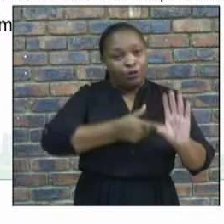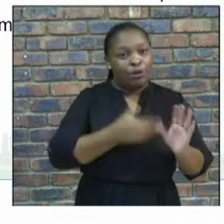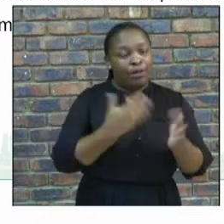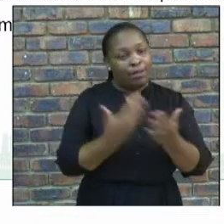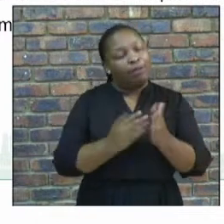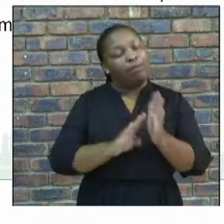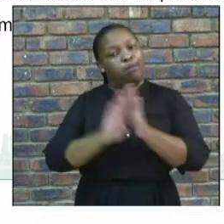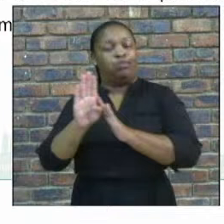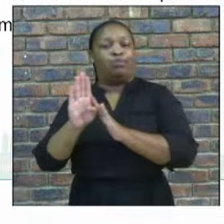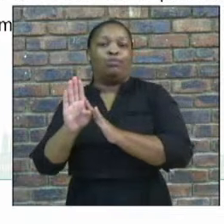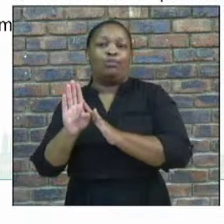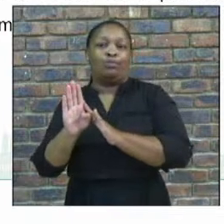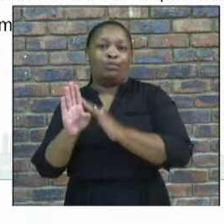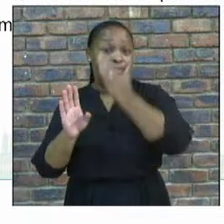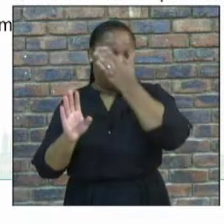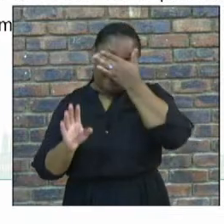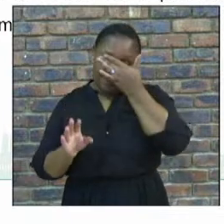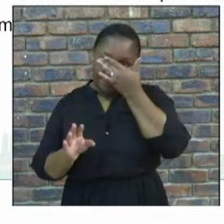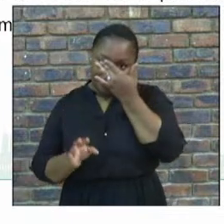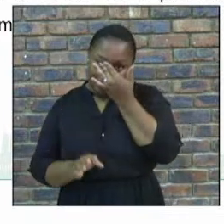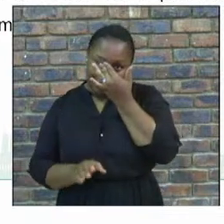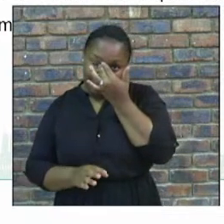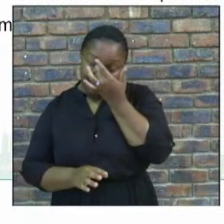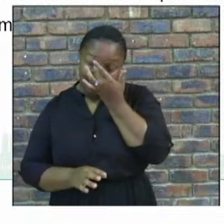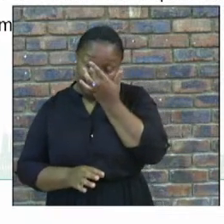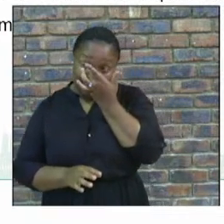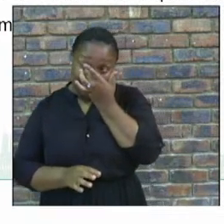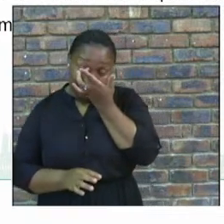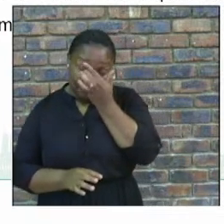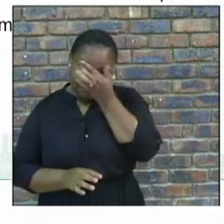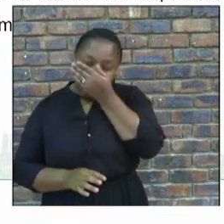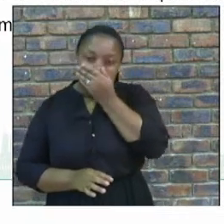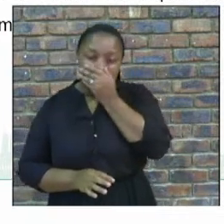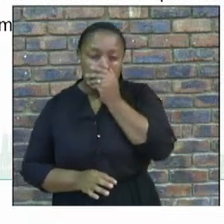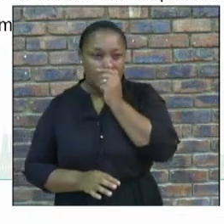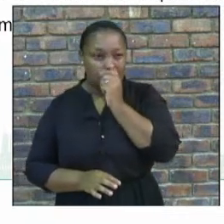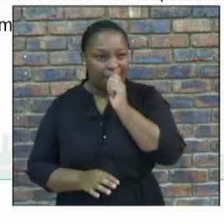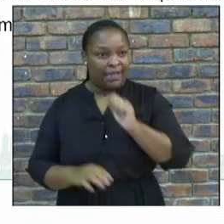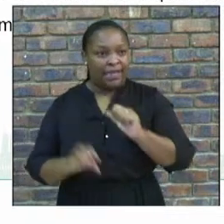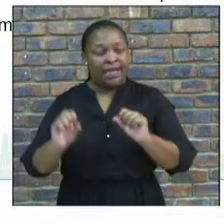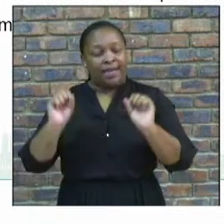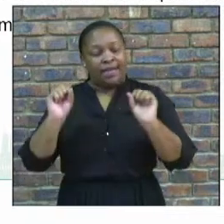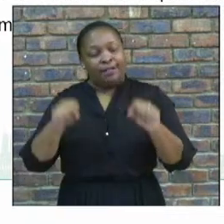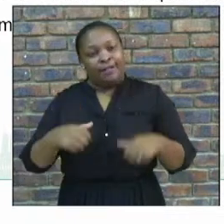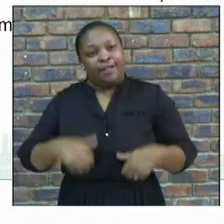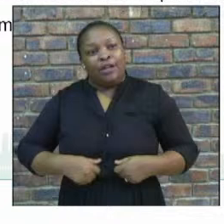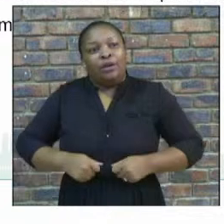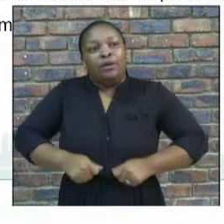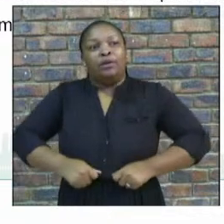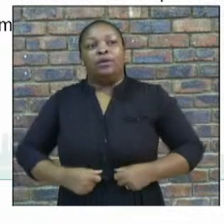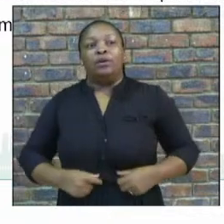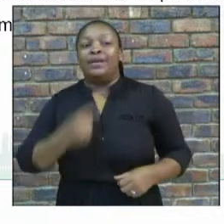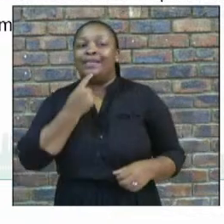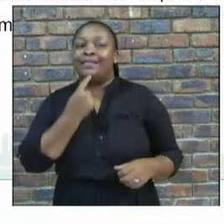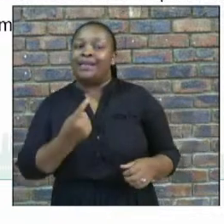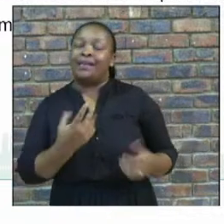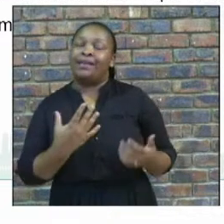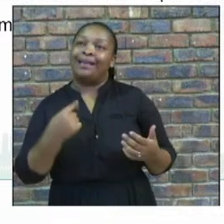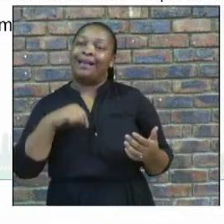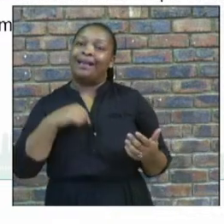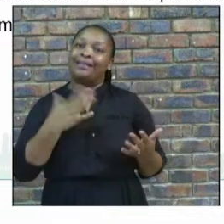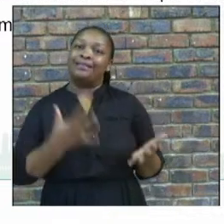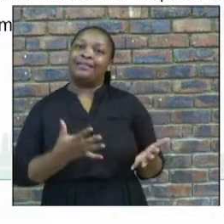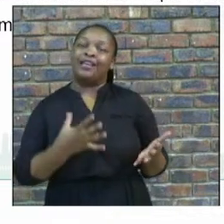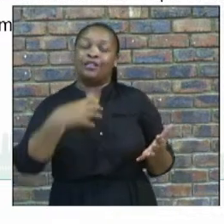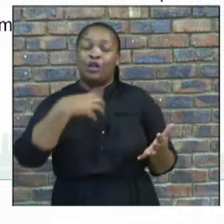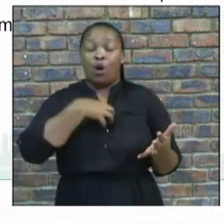in the petroleum right. And further to that, we are saying that as a holder or